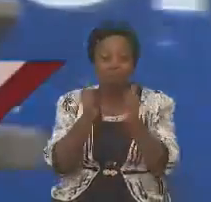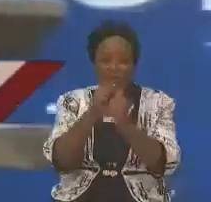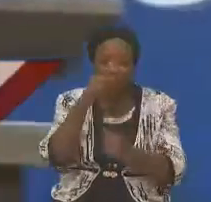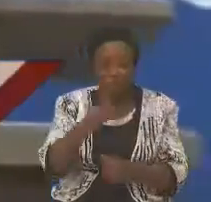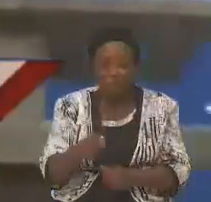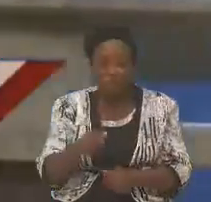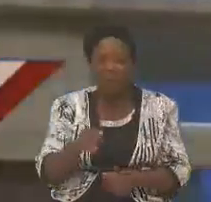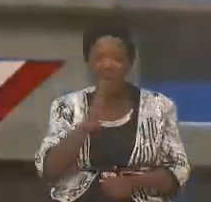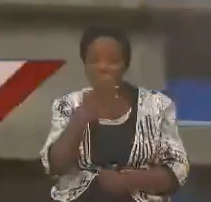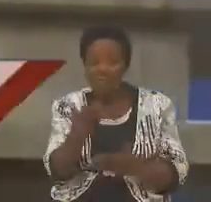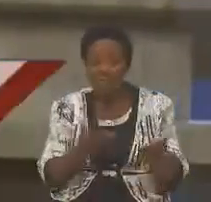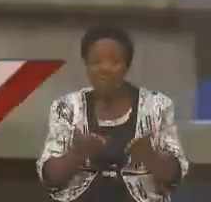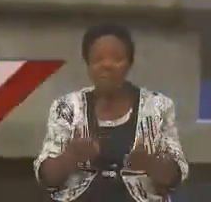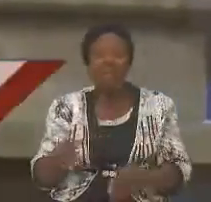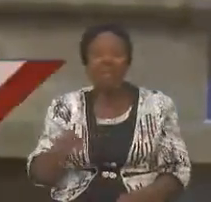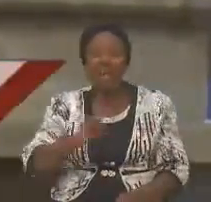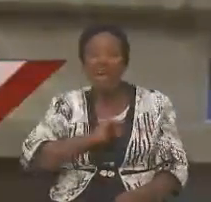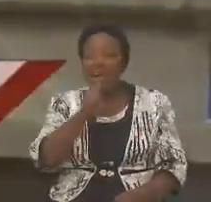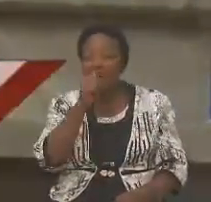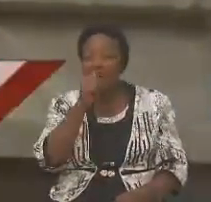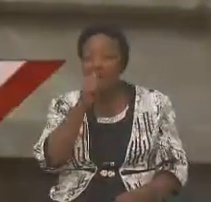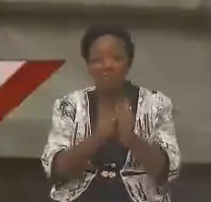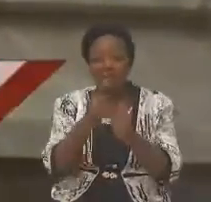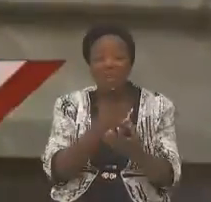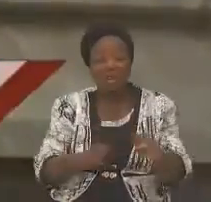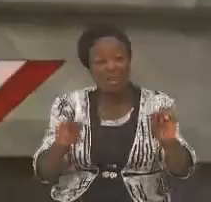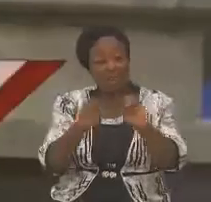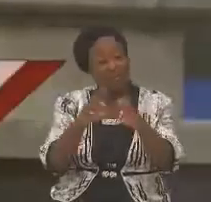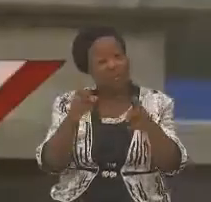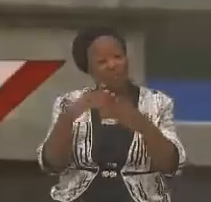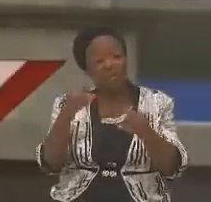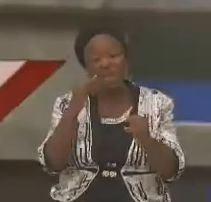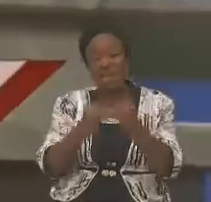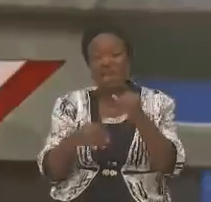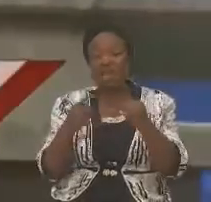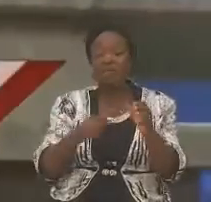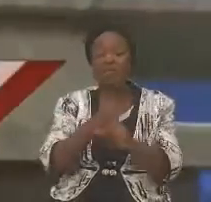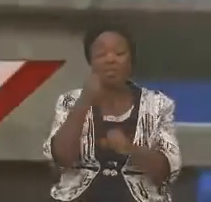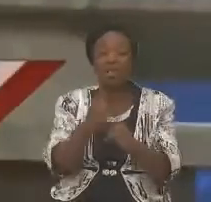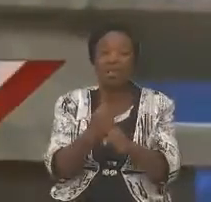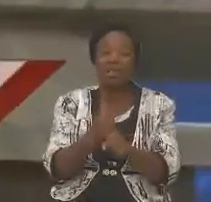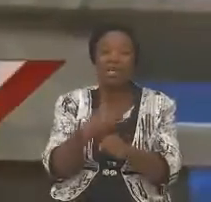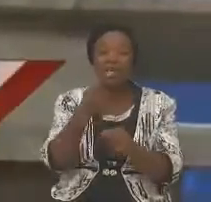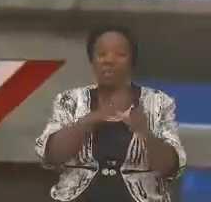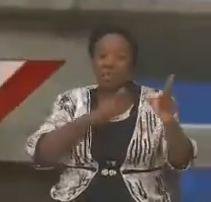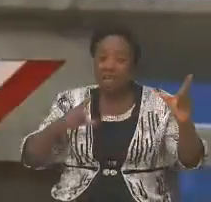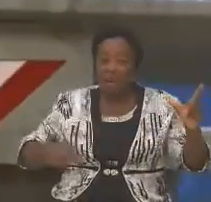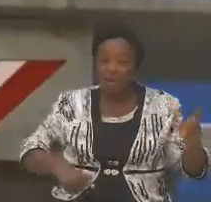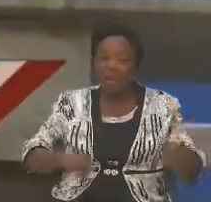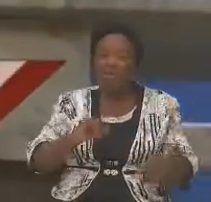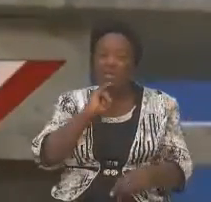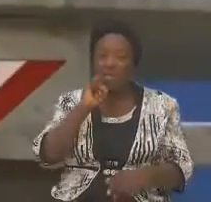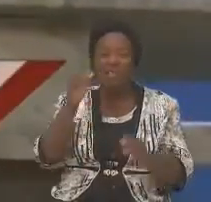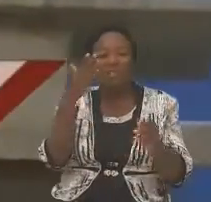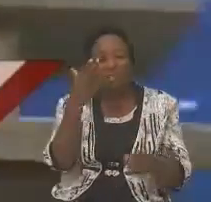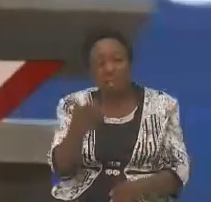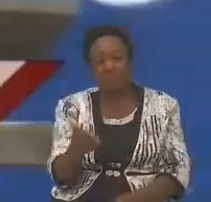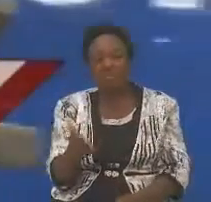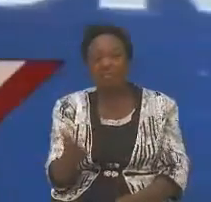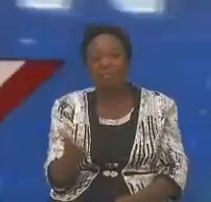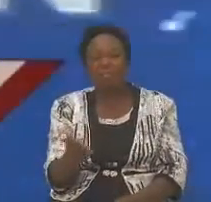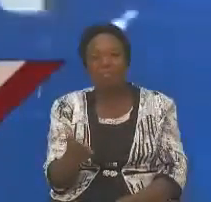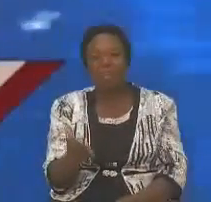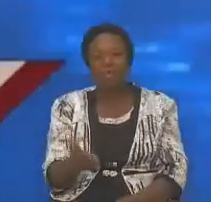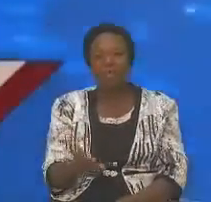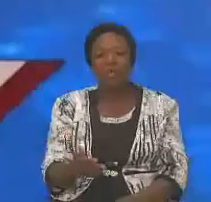you. I said, are you there? I am with you. Even to the end of the age, the